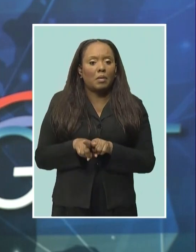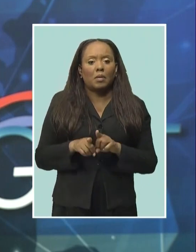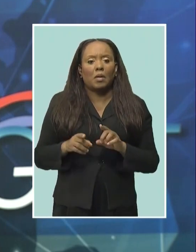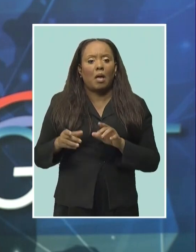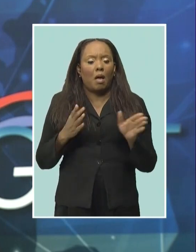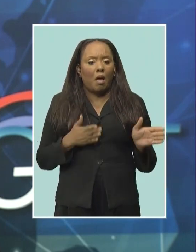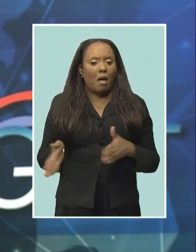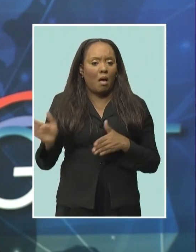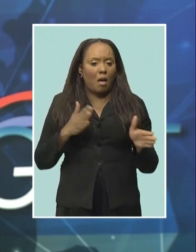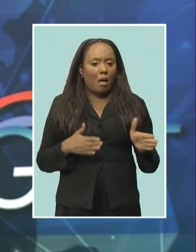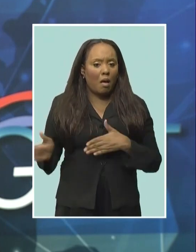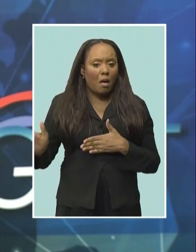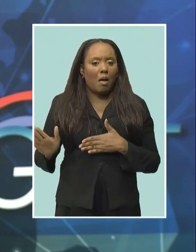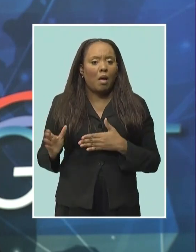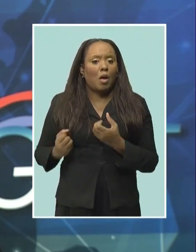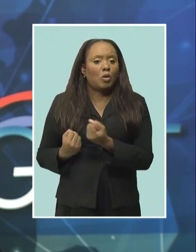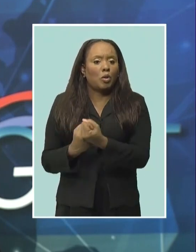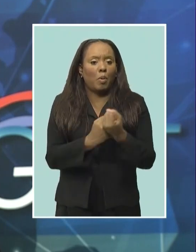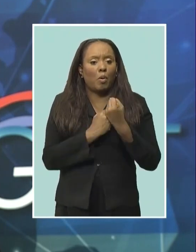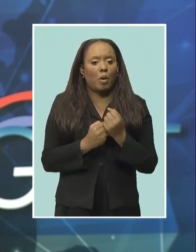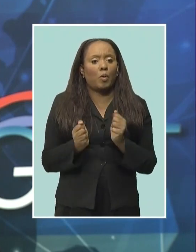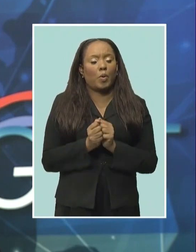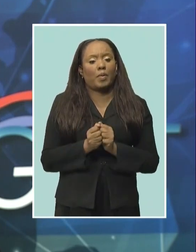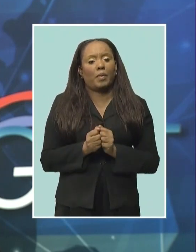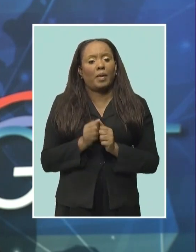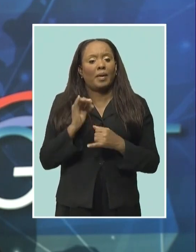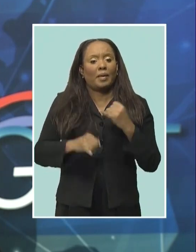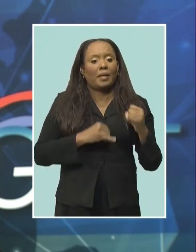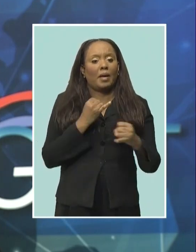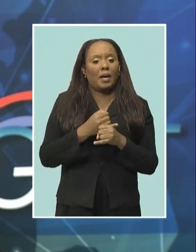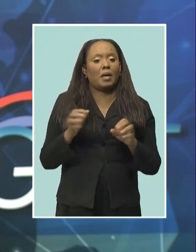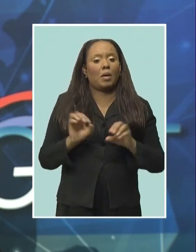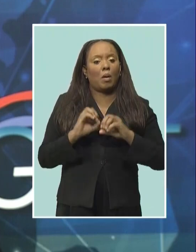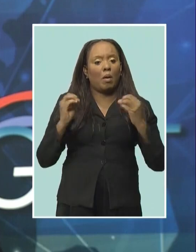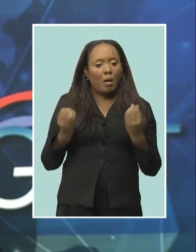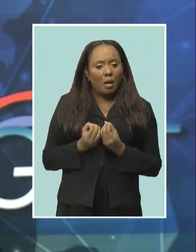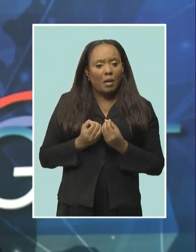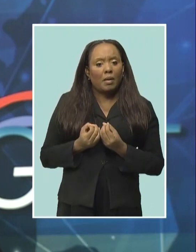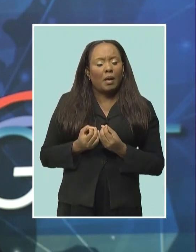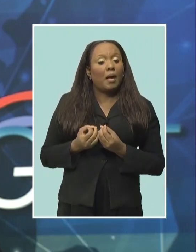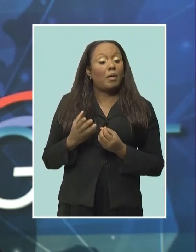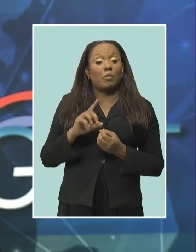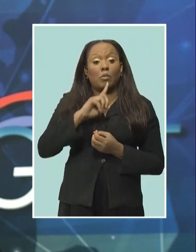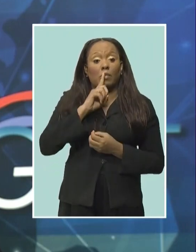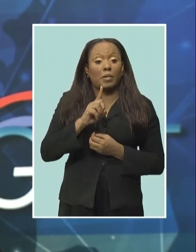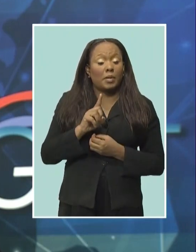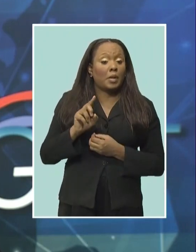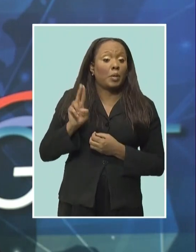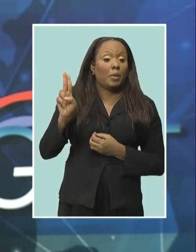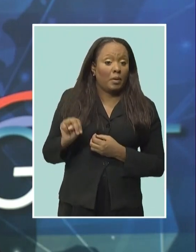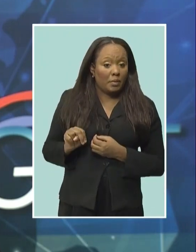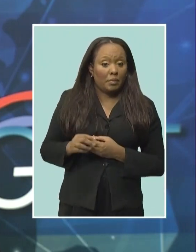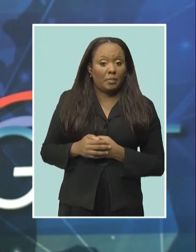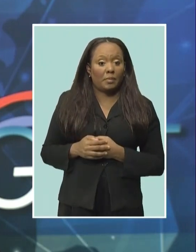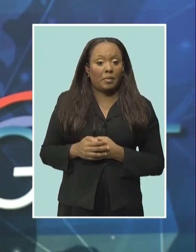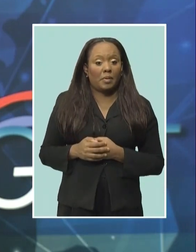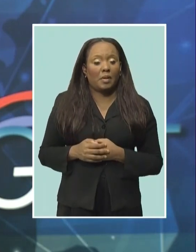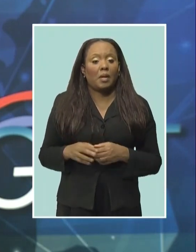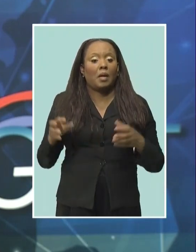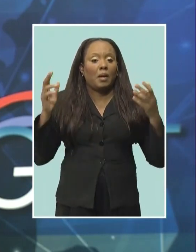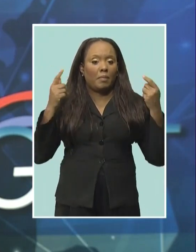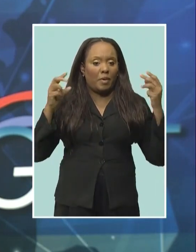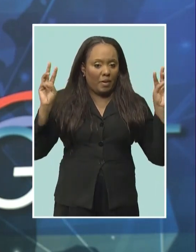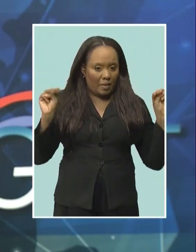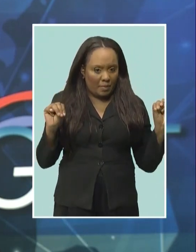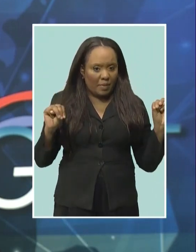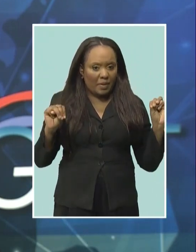coordination and mutual support at the international organizations and multilateral fora, especially at the United Nations. Prime Minister